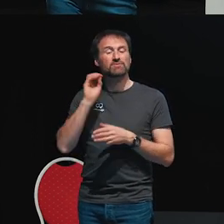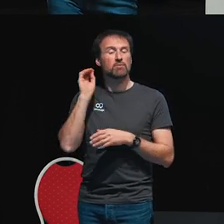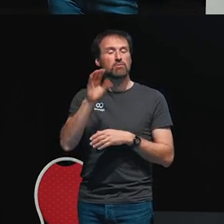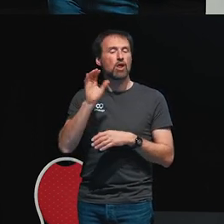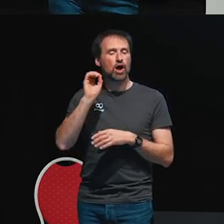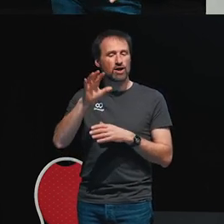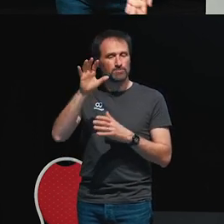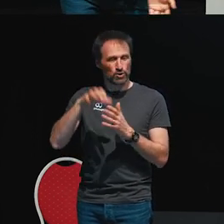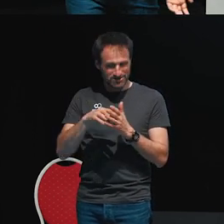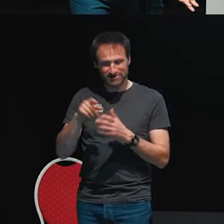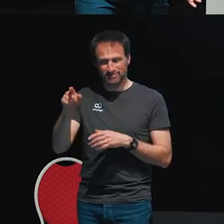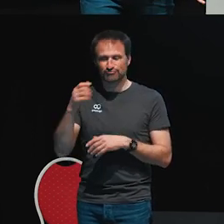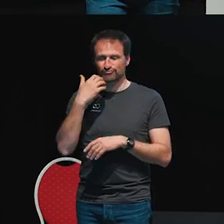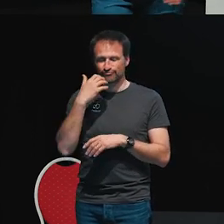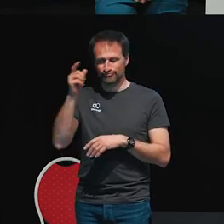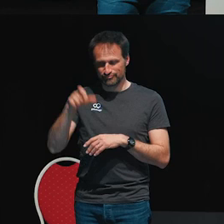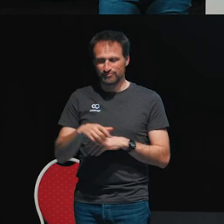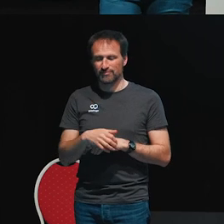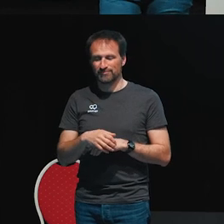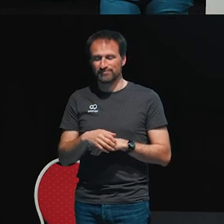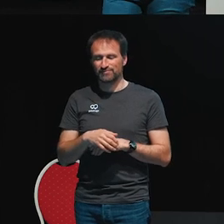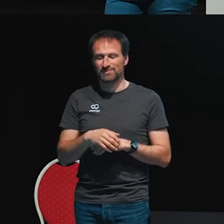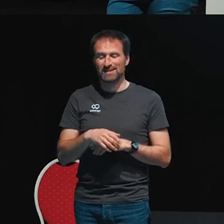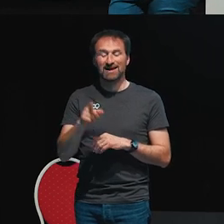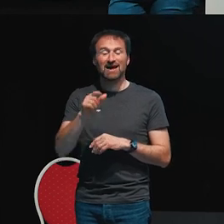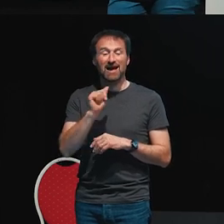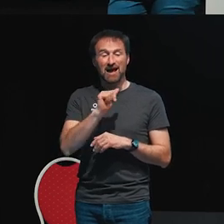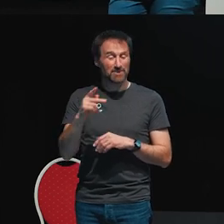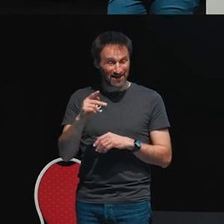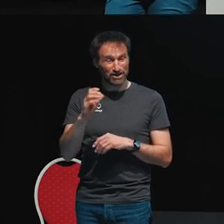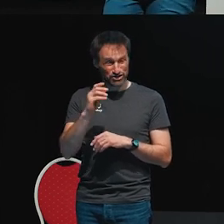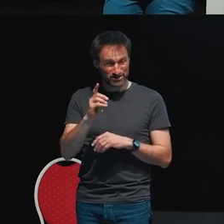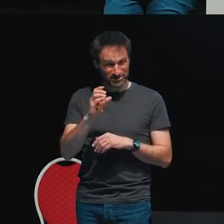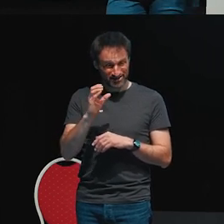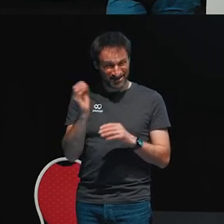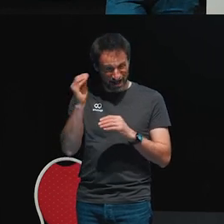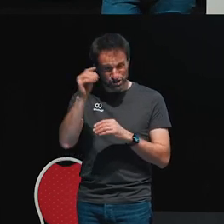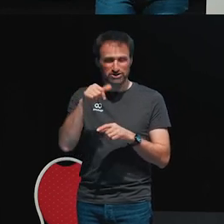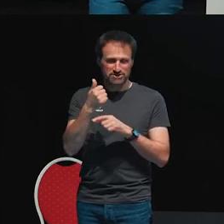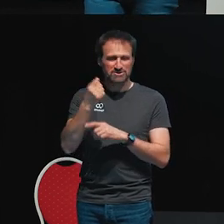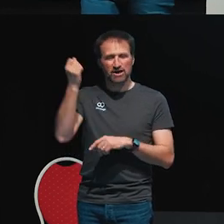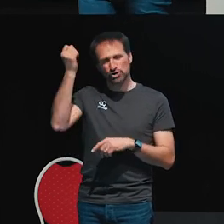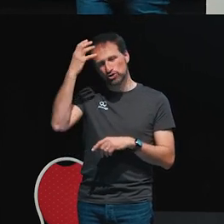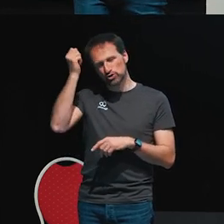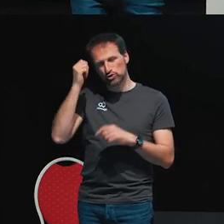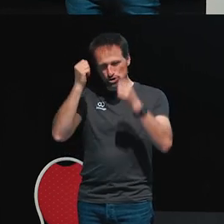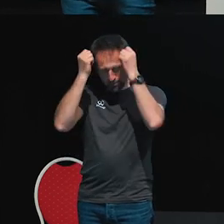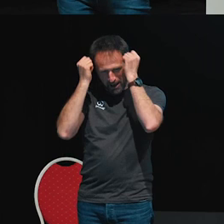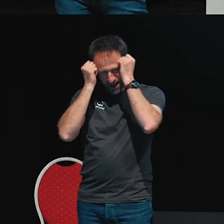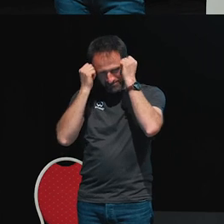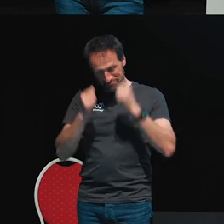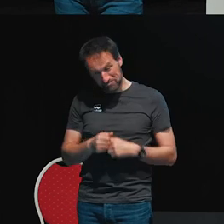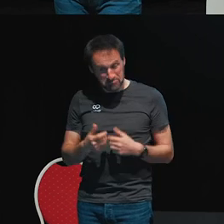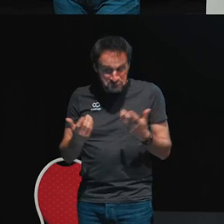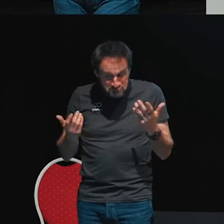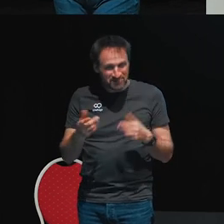a really funny conference talk on it and kind of detailed the problem that he had. It was shared, the